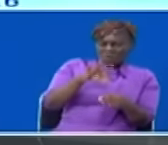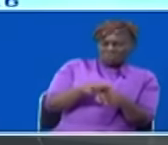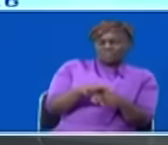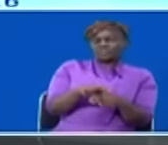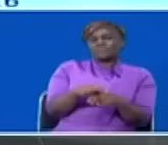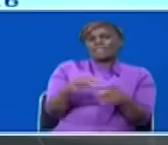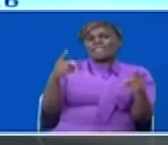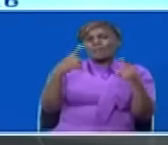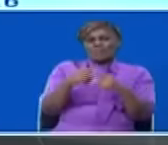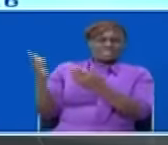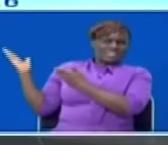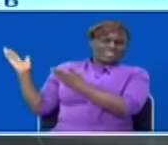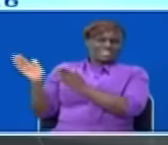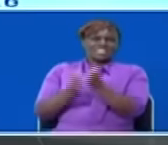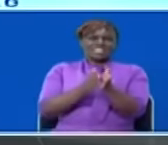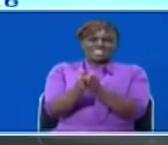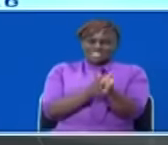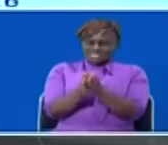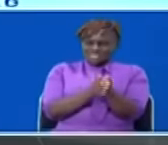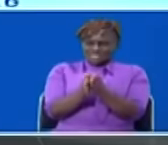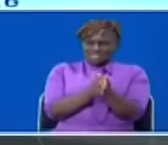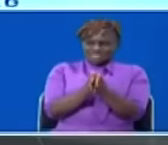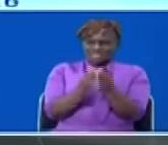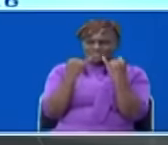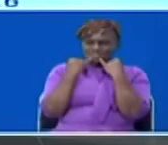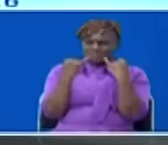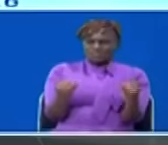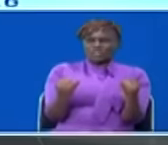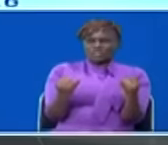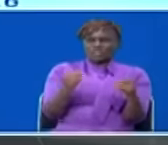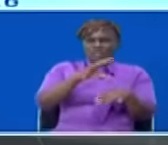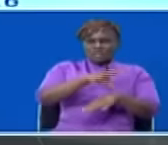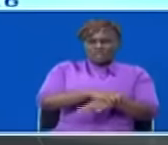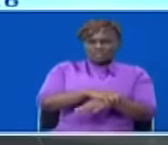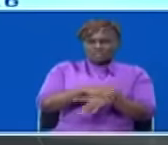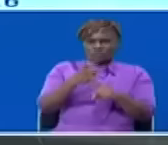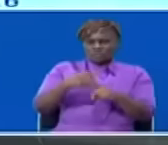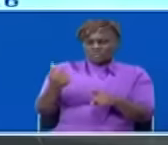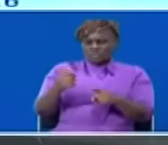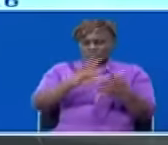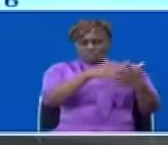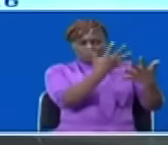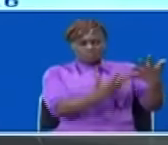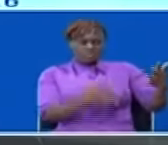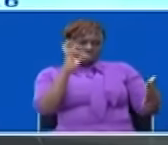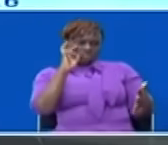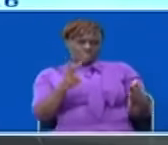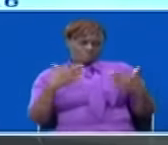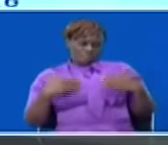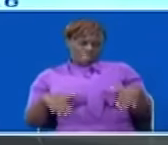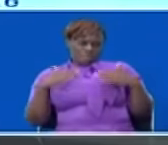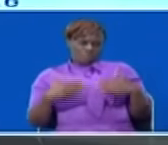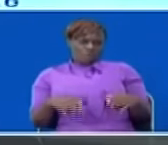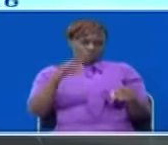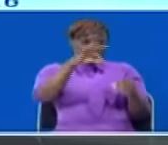well. But this is a very interesting, infographic, and we've got it from YouGov. Now, take a look at the numbers of people